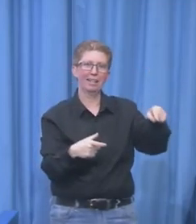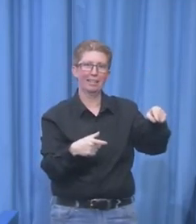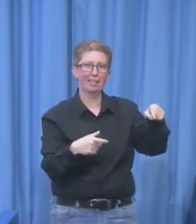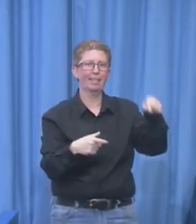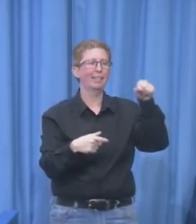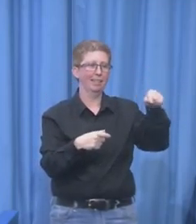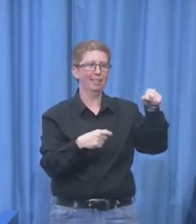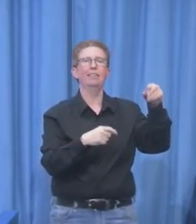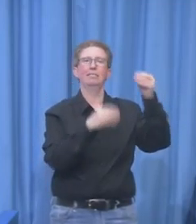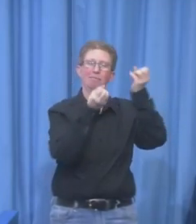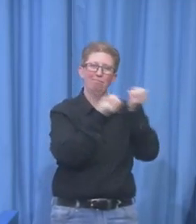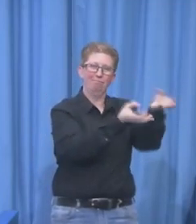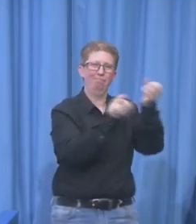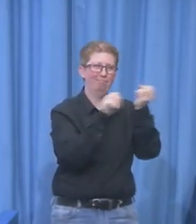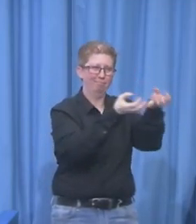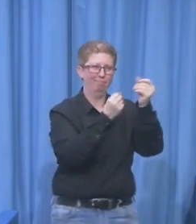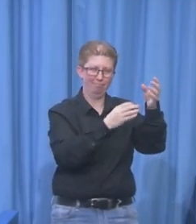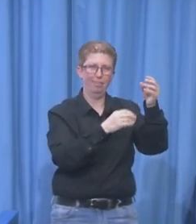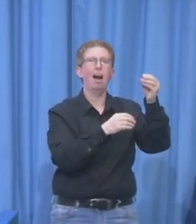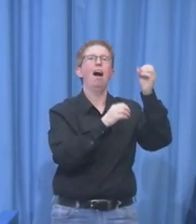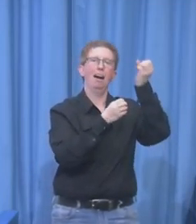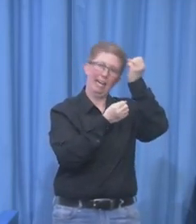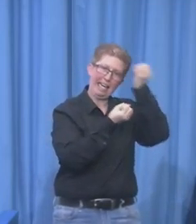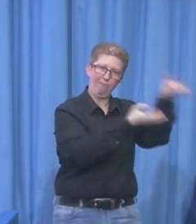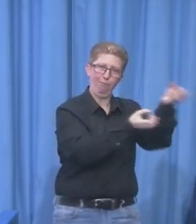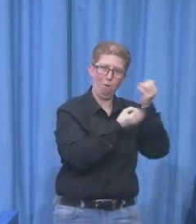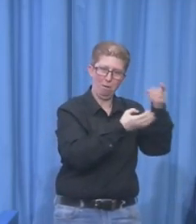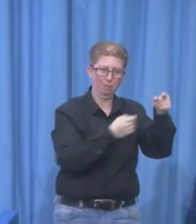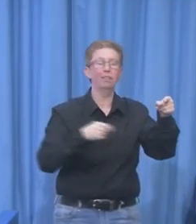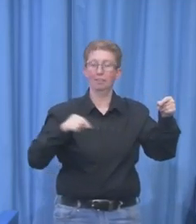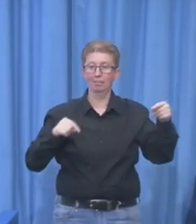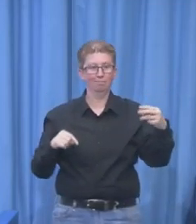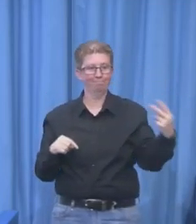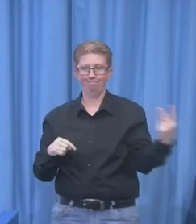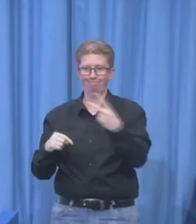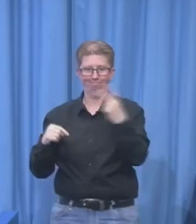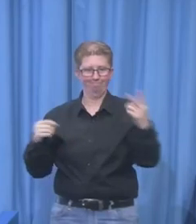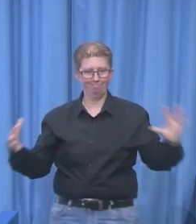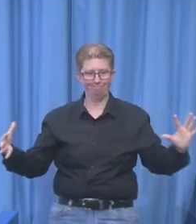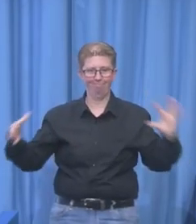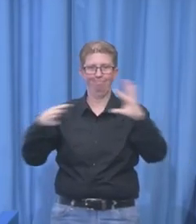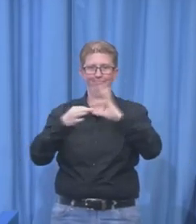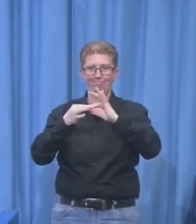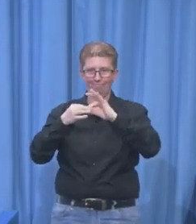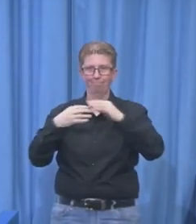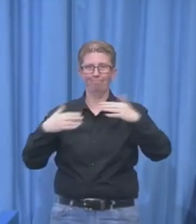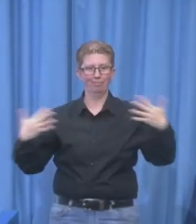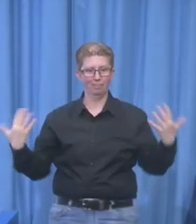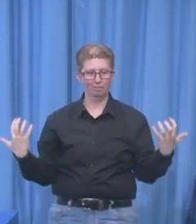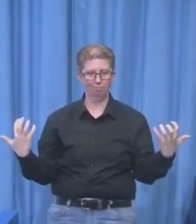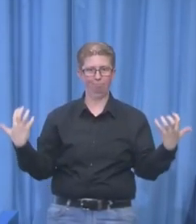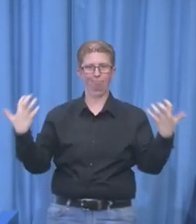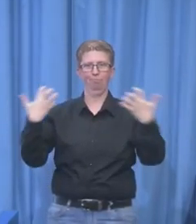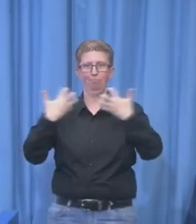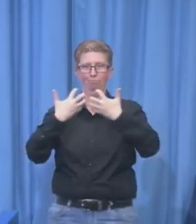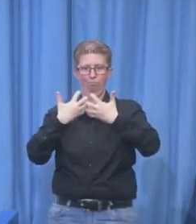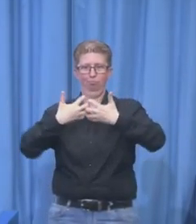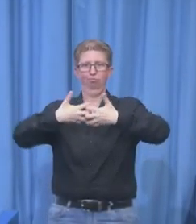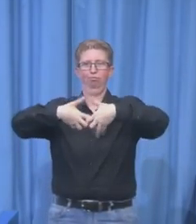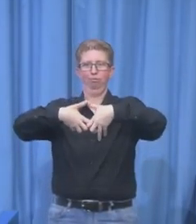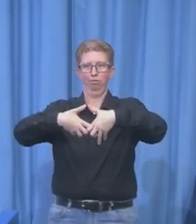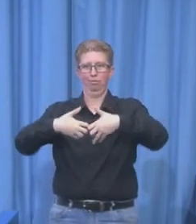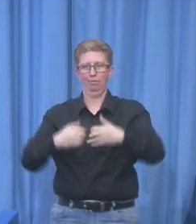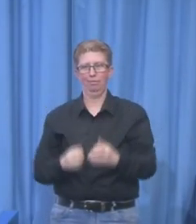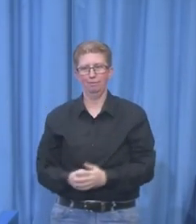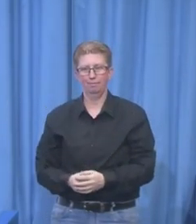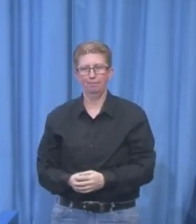the organization that to be part of it, because it's not easy, I must say. But it's things that we're all the time, we